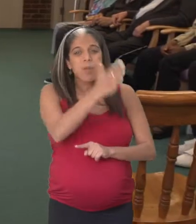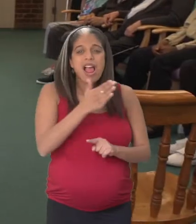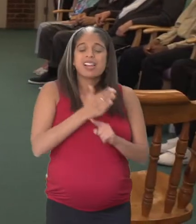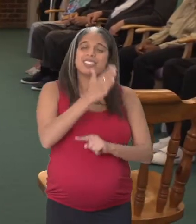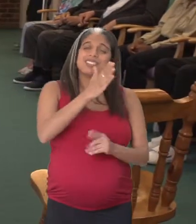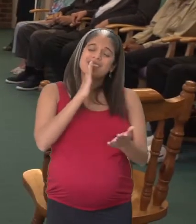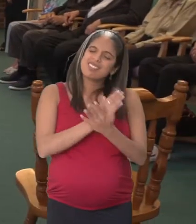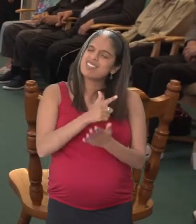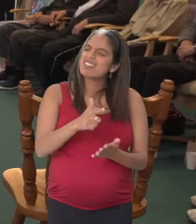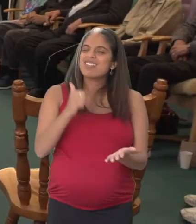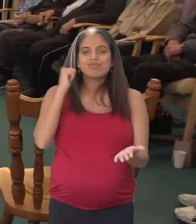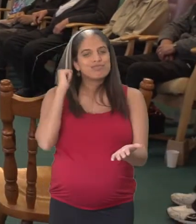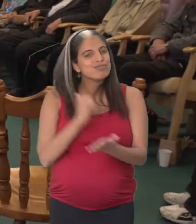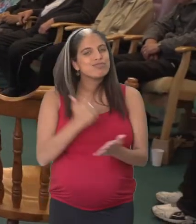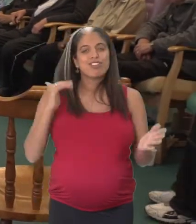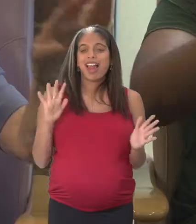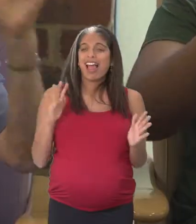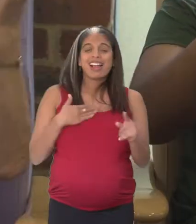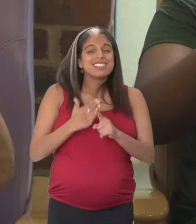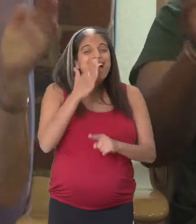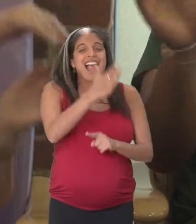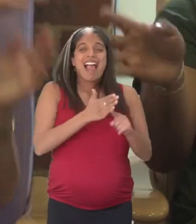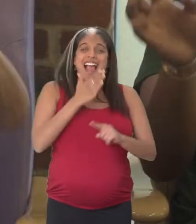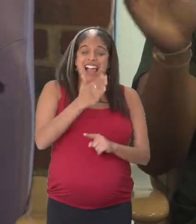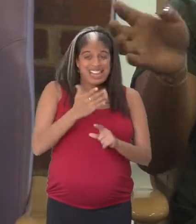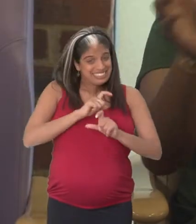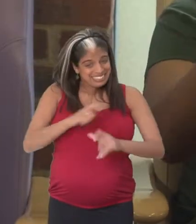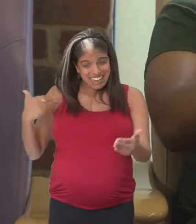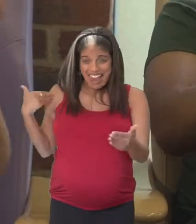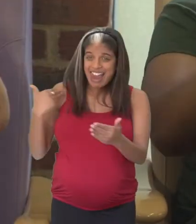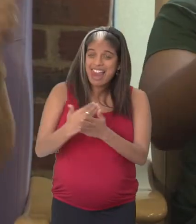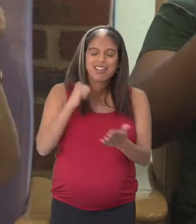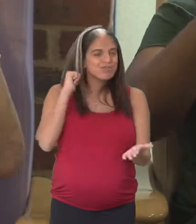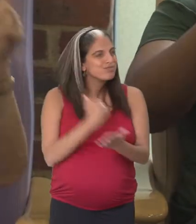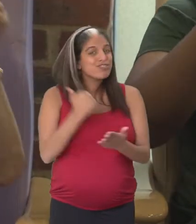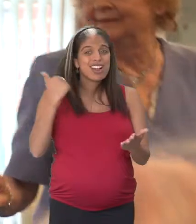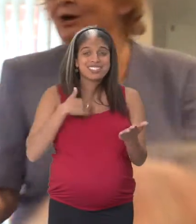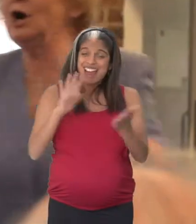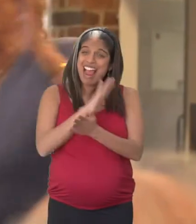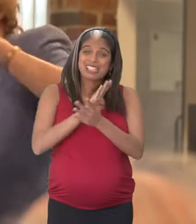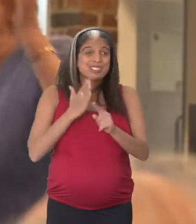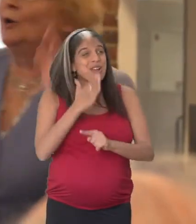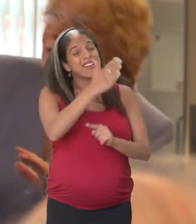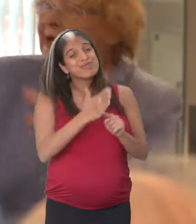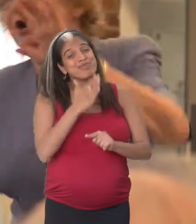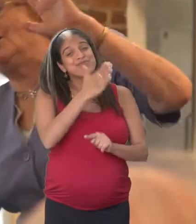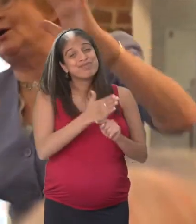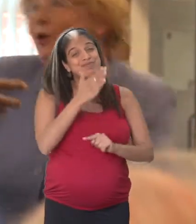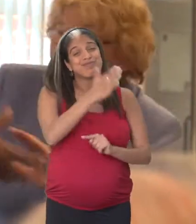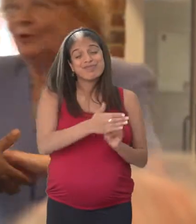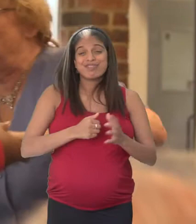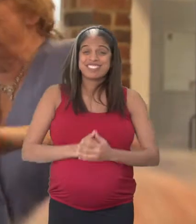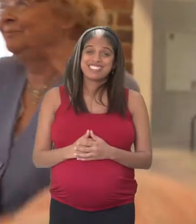It was absolutely brilliant when I went there, and I still think the same. I still like